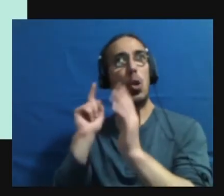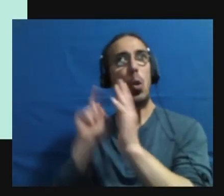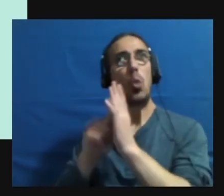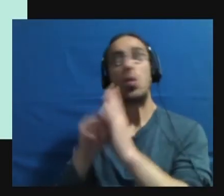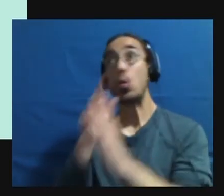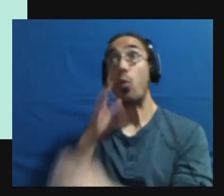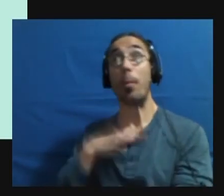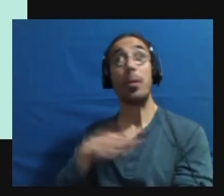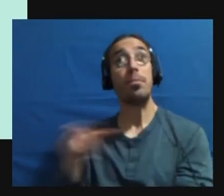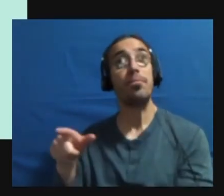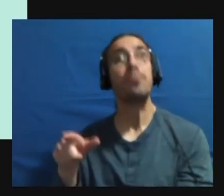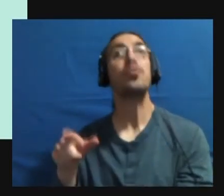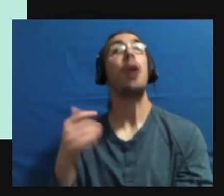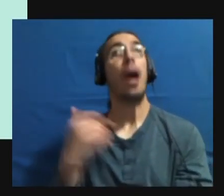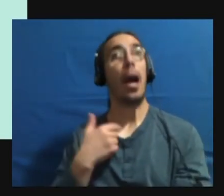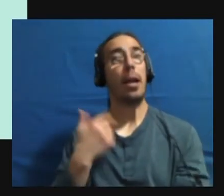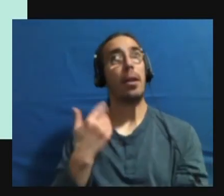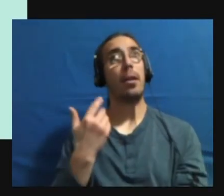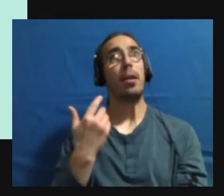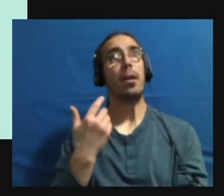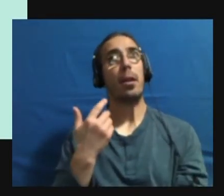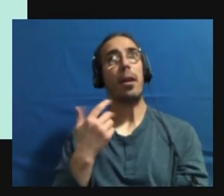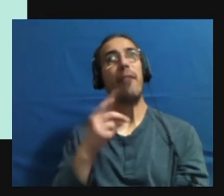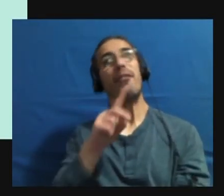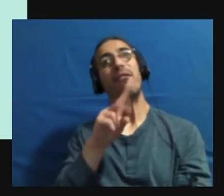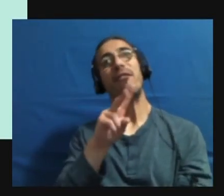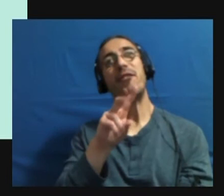extremely poor vestibular